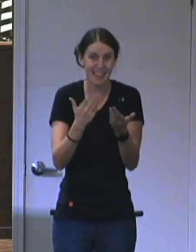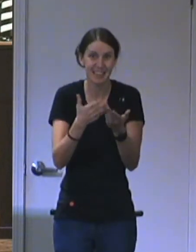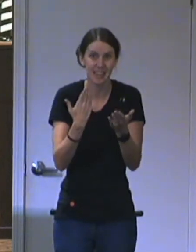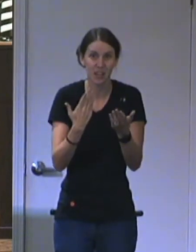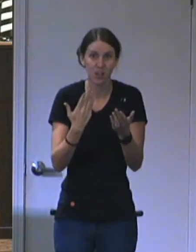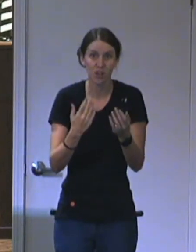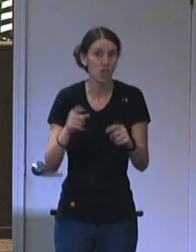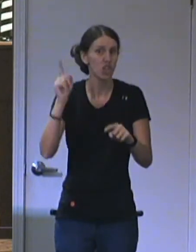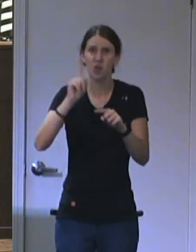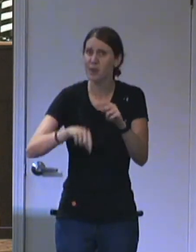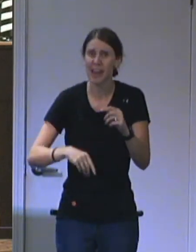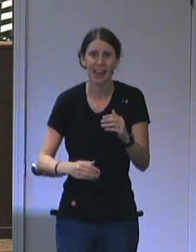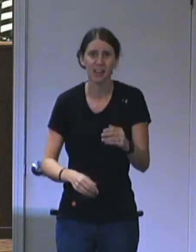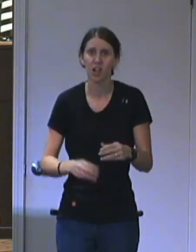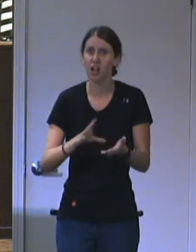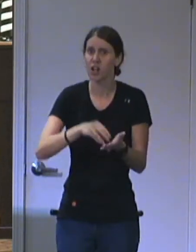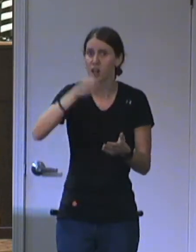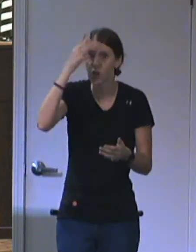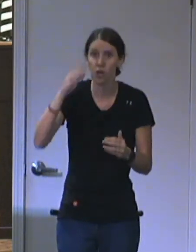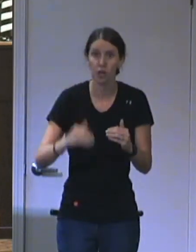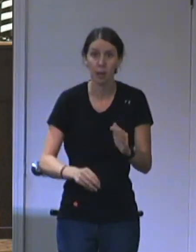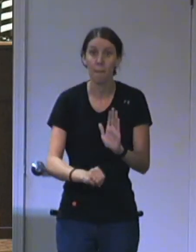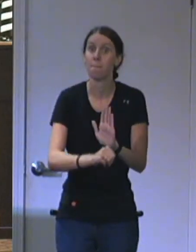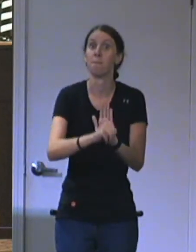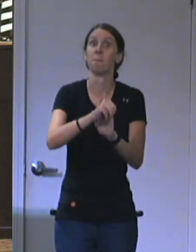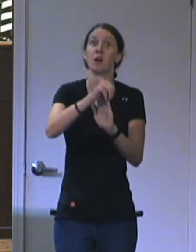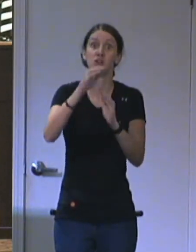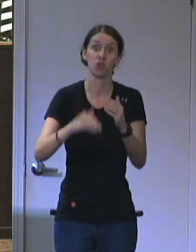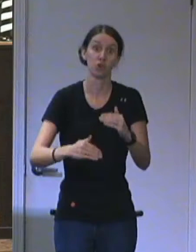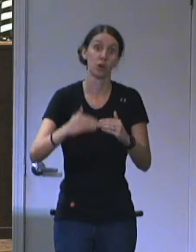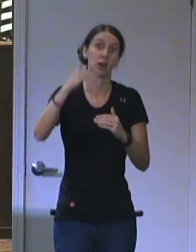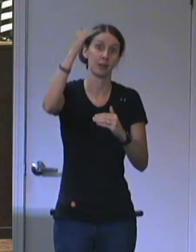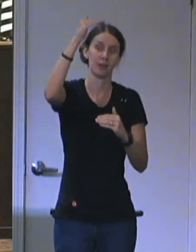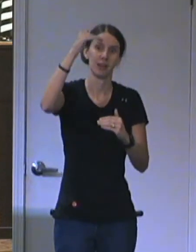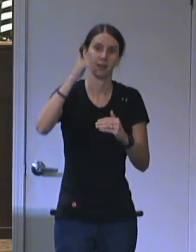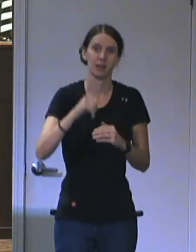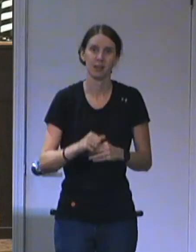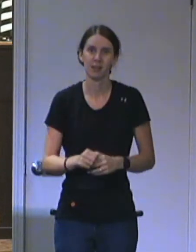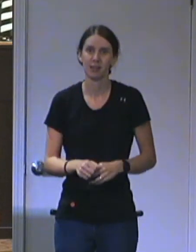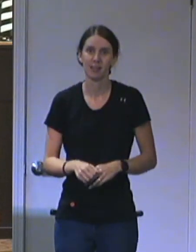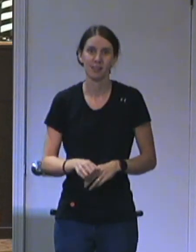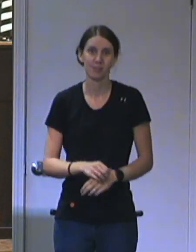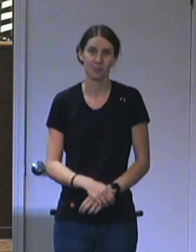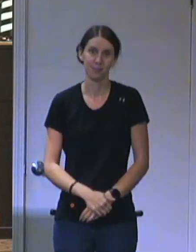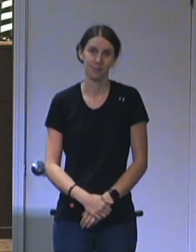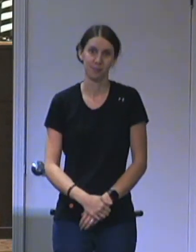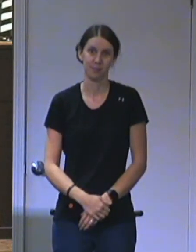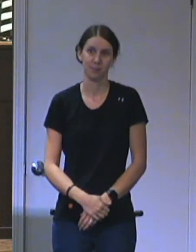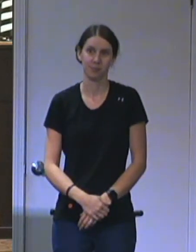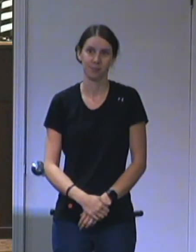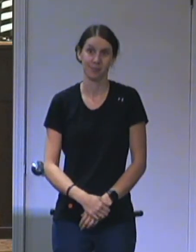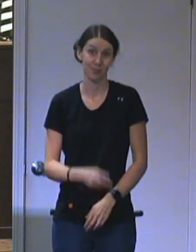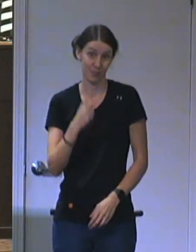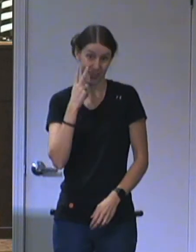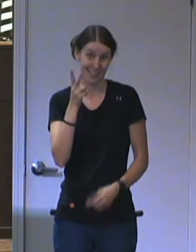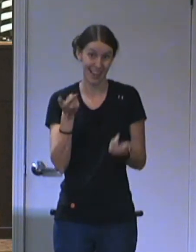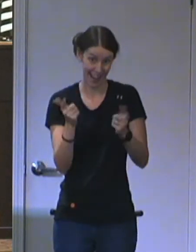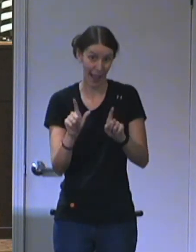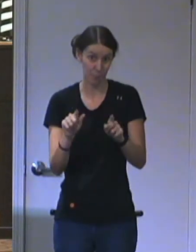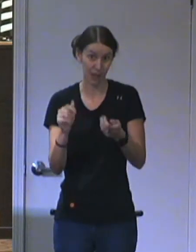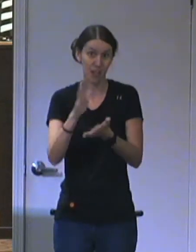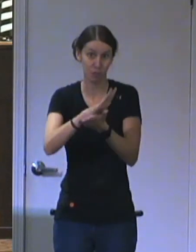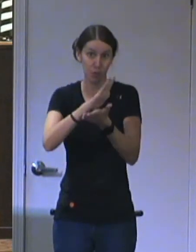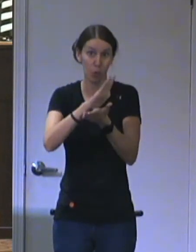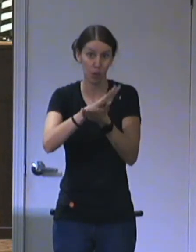next level, you just fall farther and farther behind. We've seen that in school.